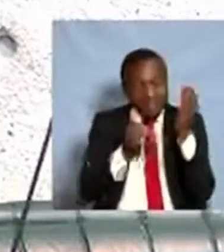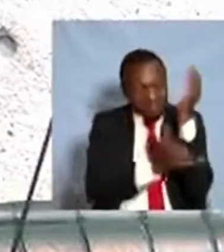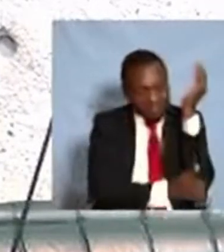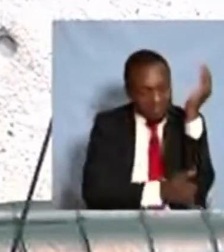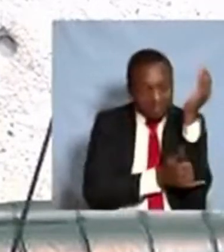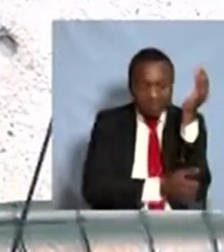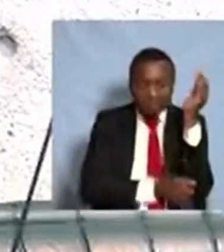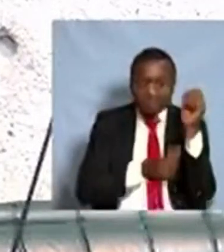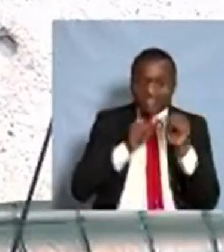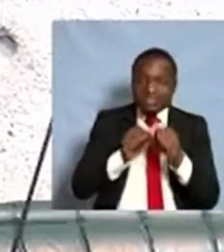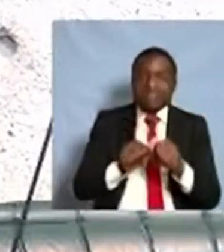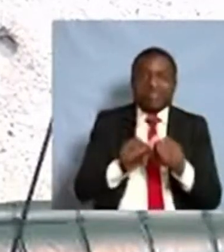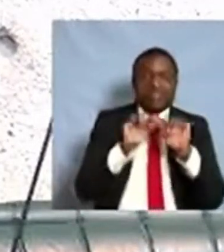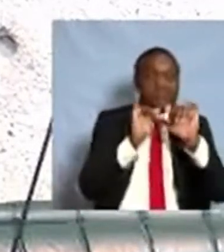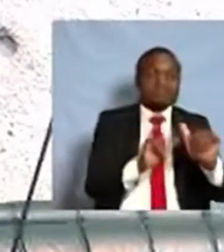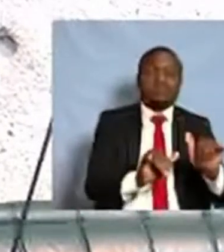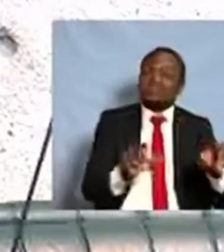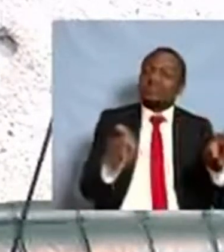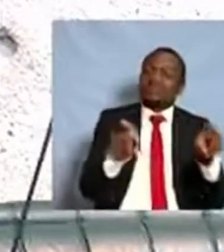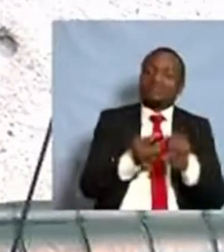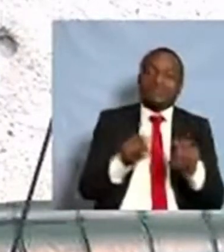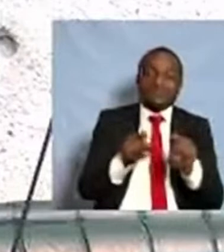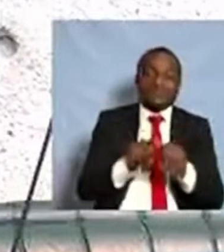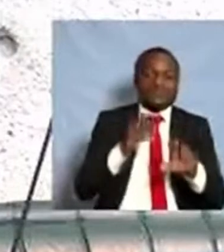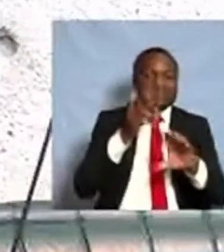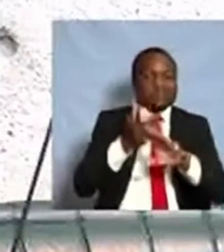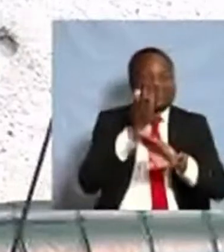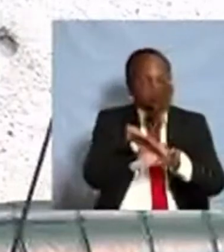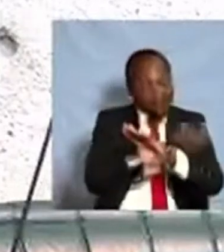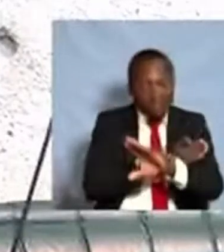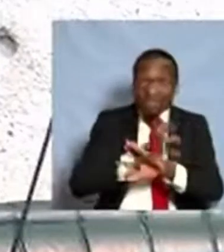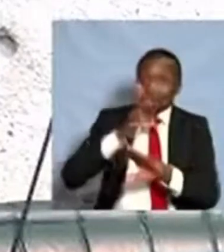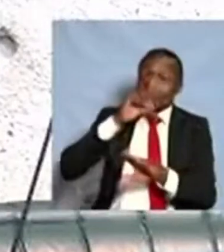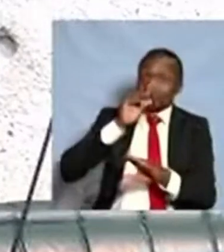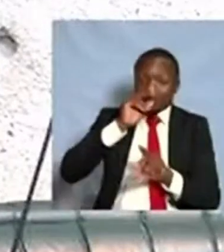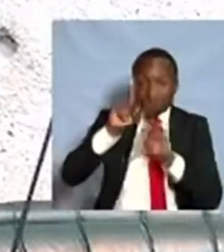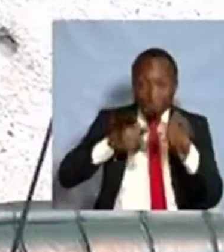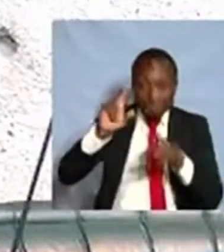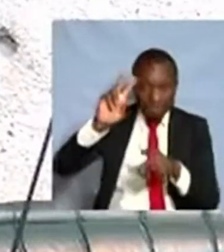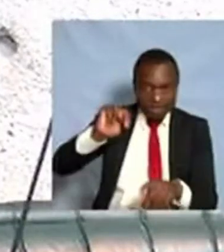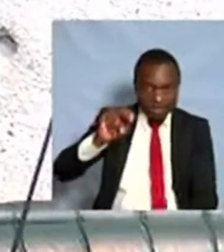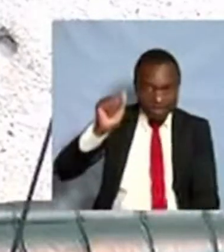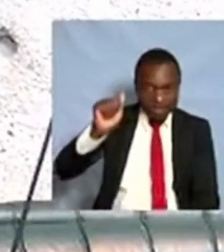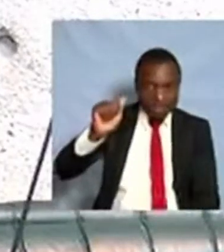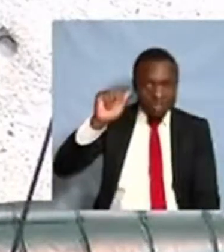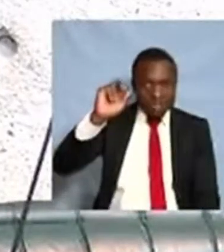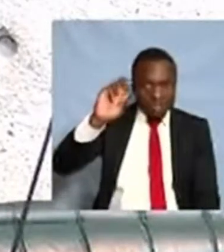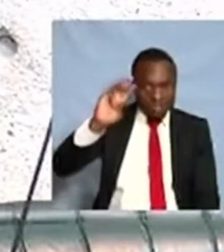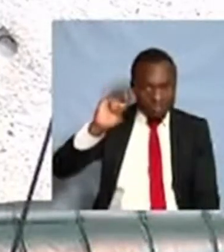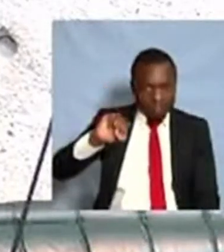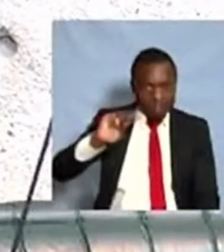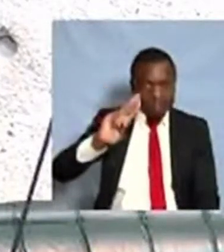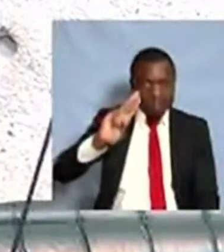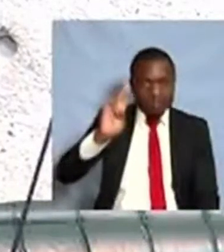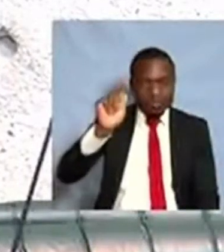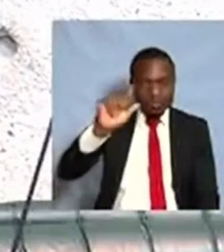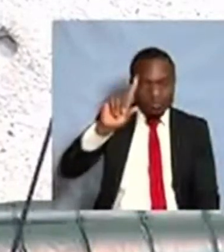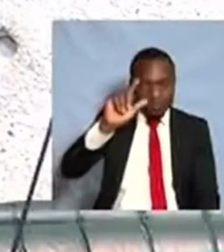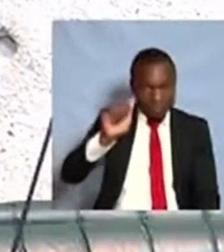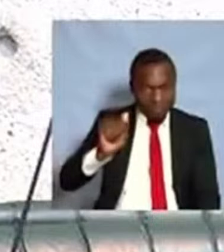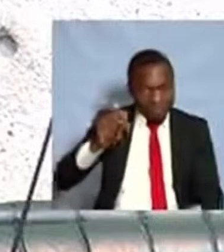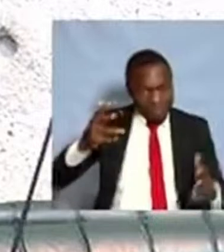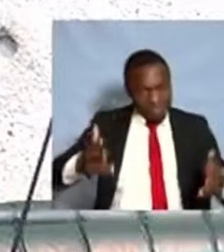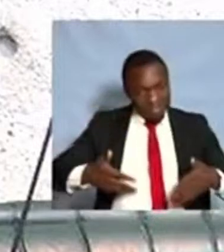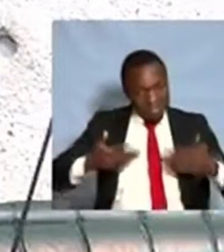have still remained the way it was before. Speaking for the people of Namala, I think we are humbled, having gone through